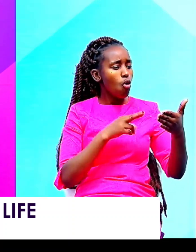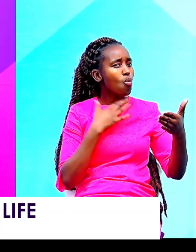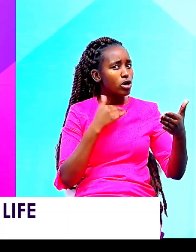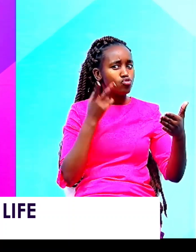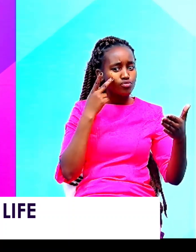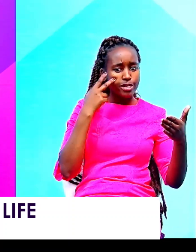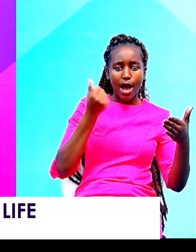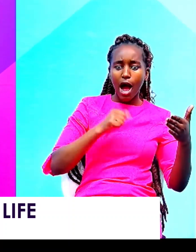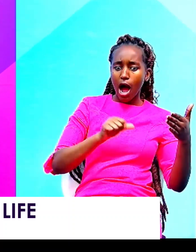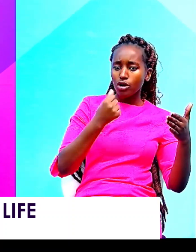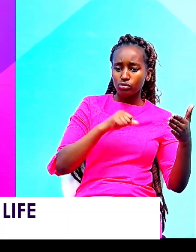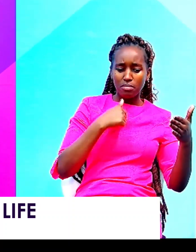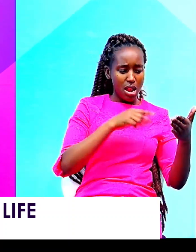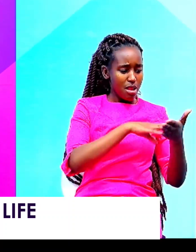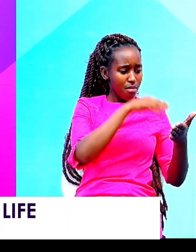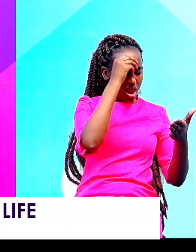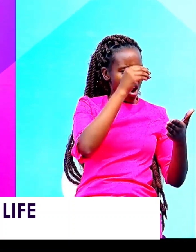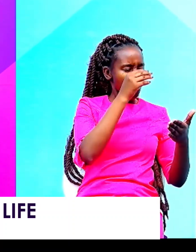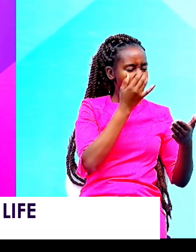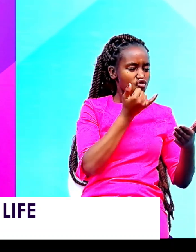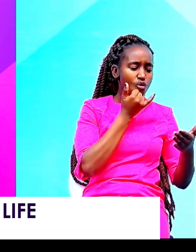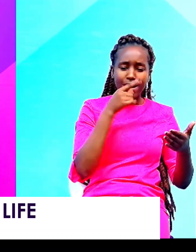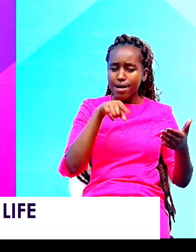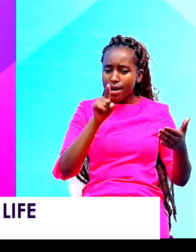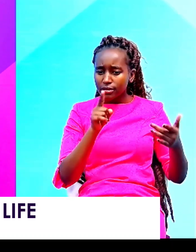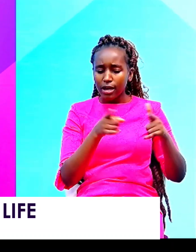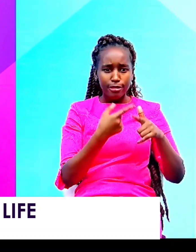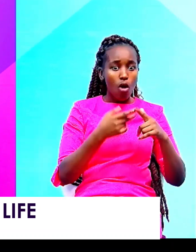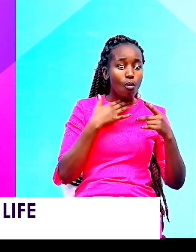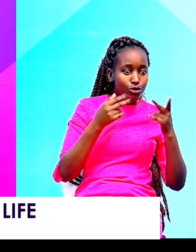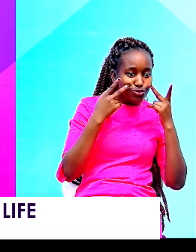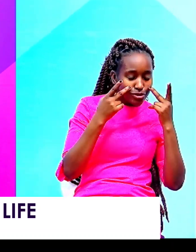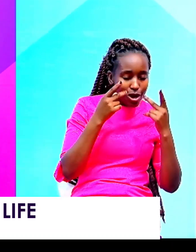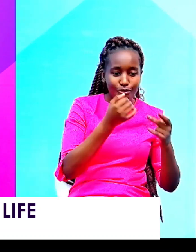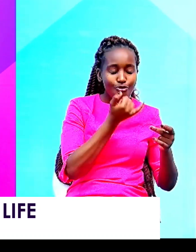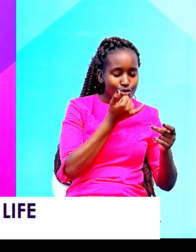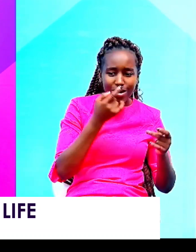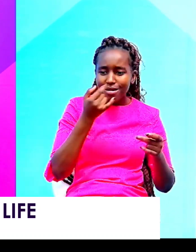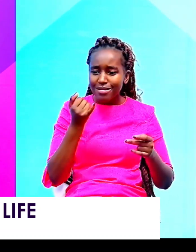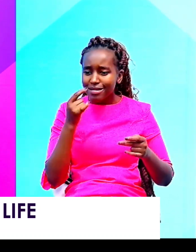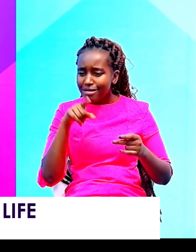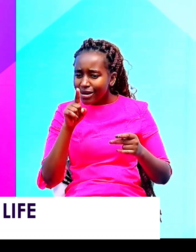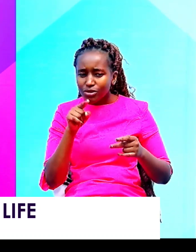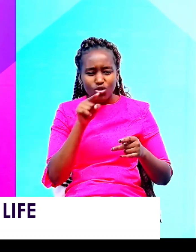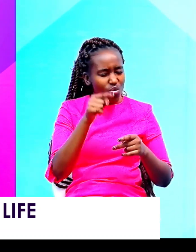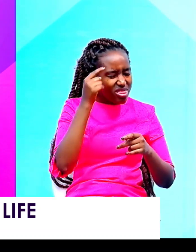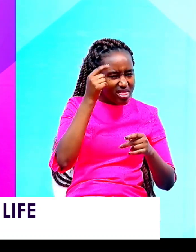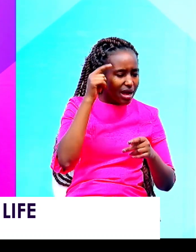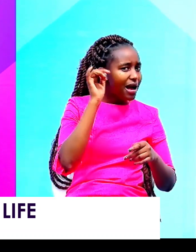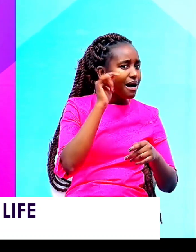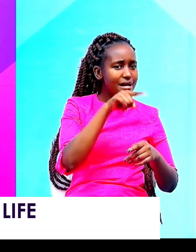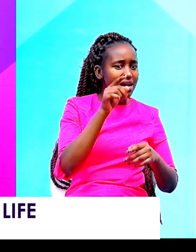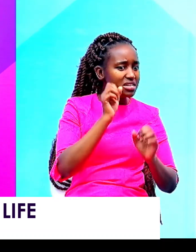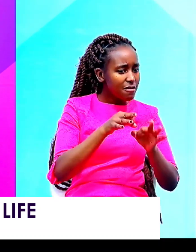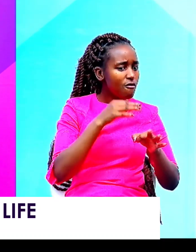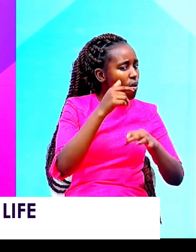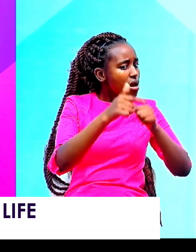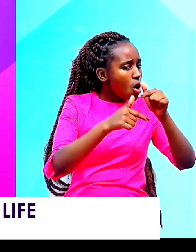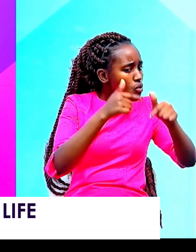taught, disconnect? Are they not supposed to pick up what they're taught in school?